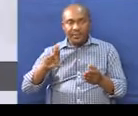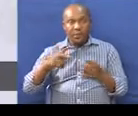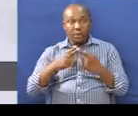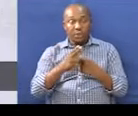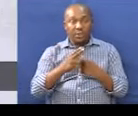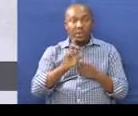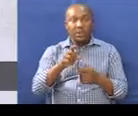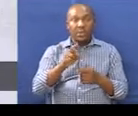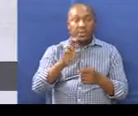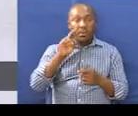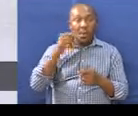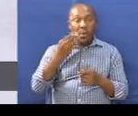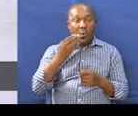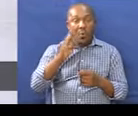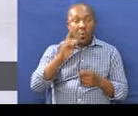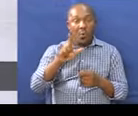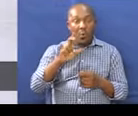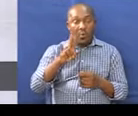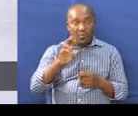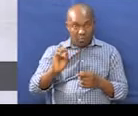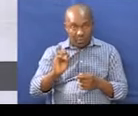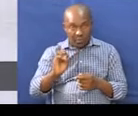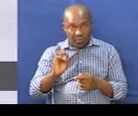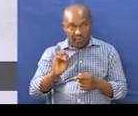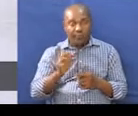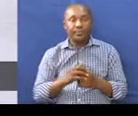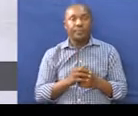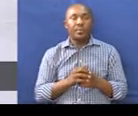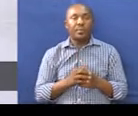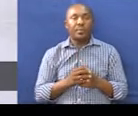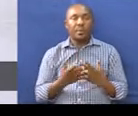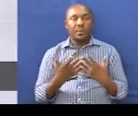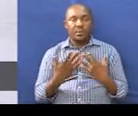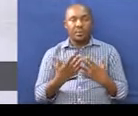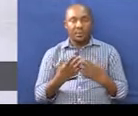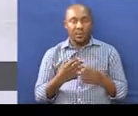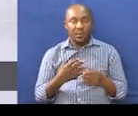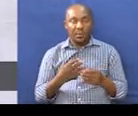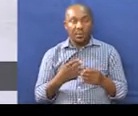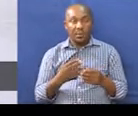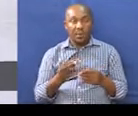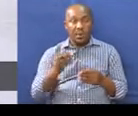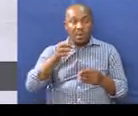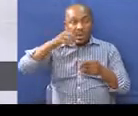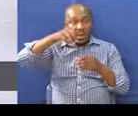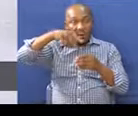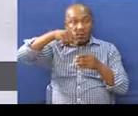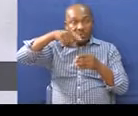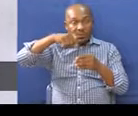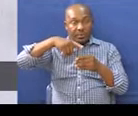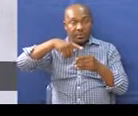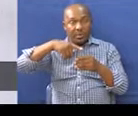And this sodium hydroxide just colorless. Therefore, the color of copper 2 sulfate solution will dominate the